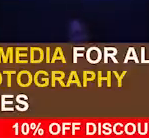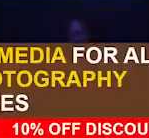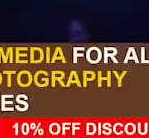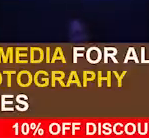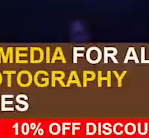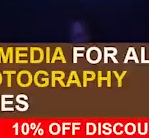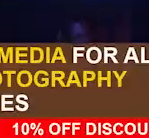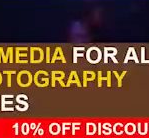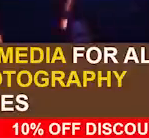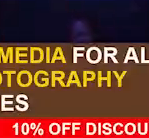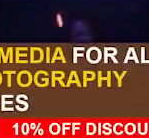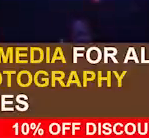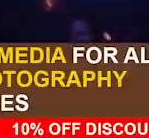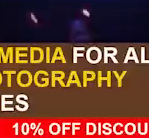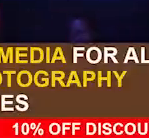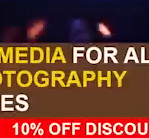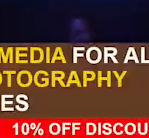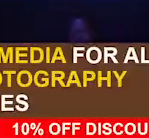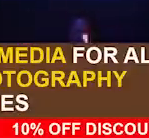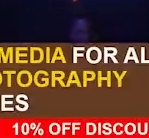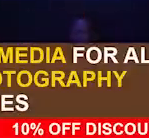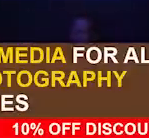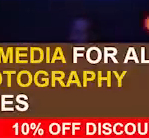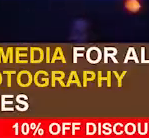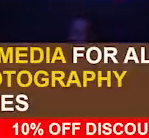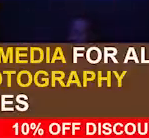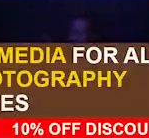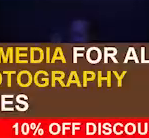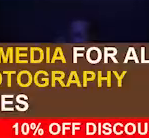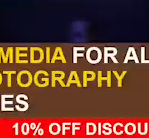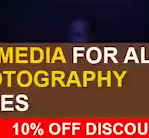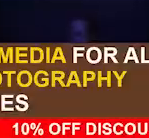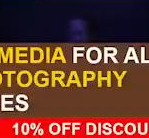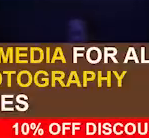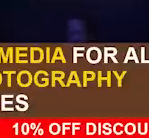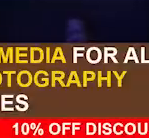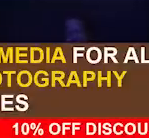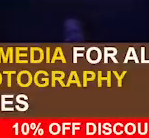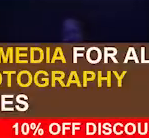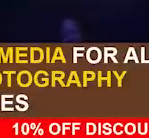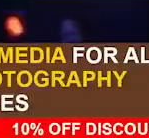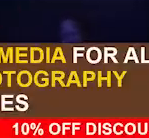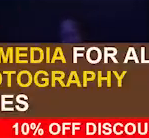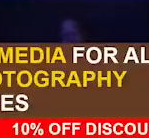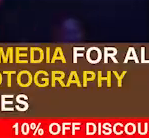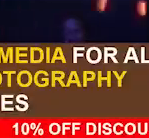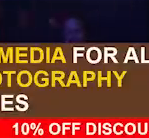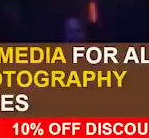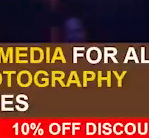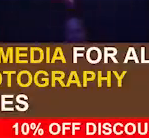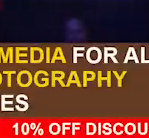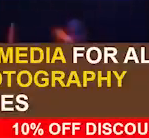I want to say a big thank you to him. So GS be